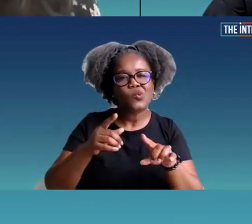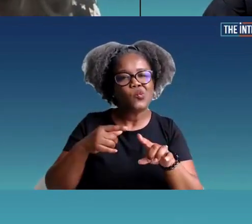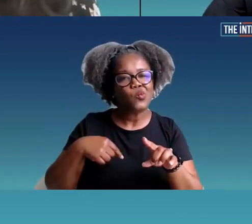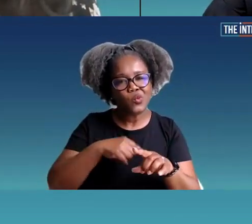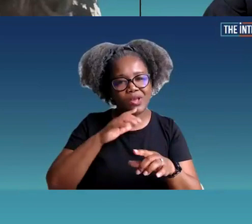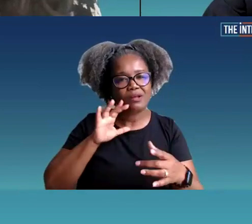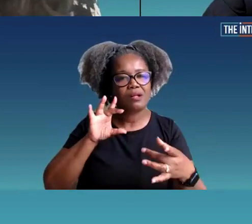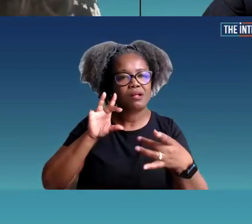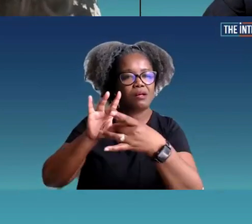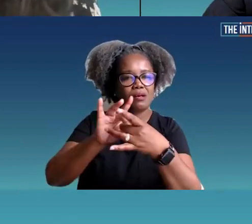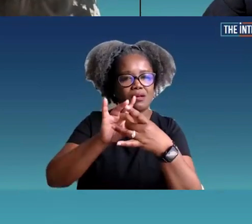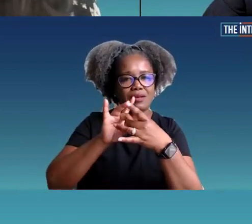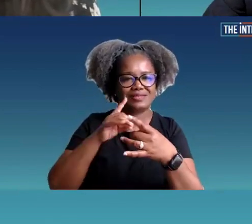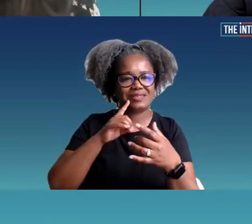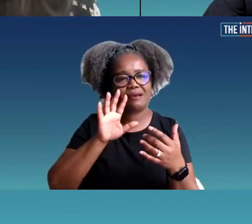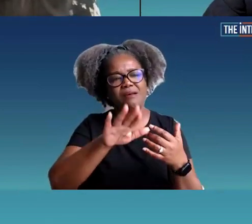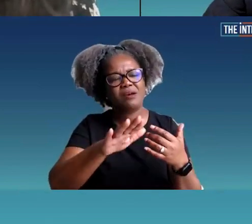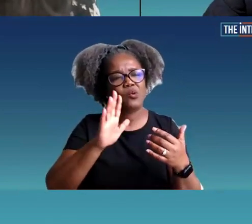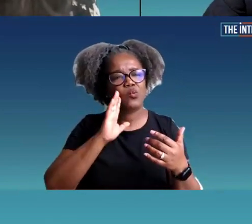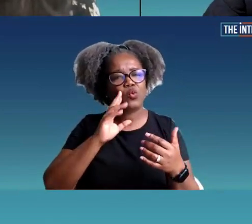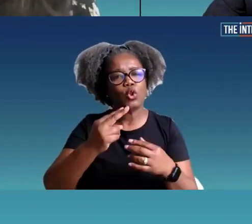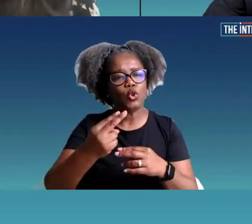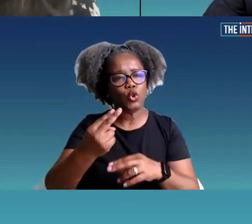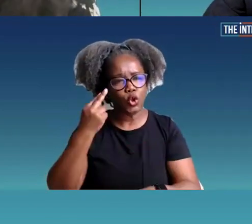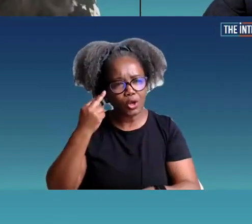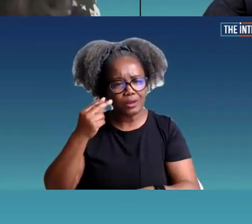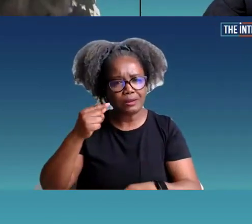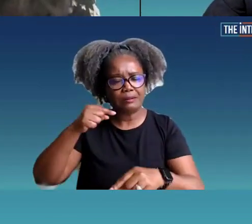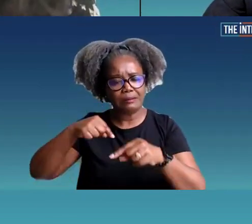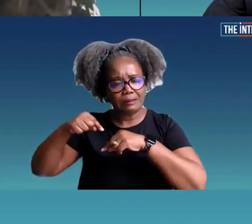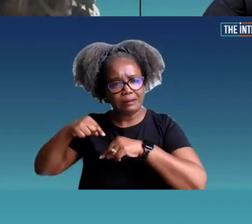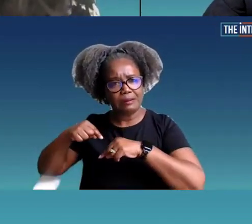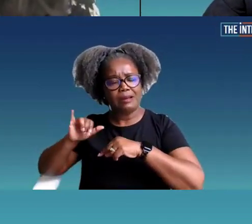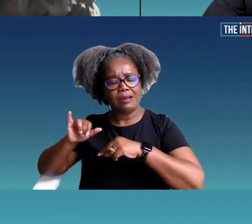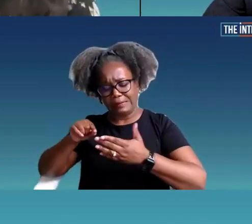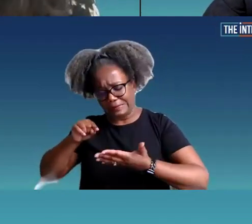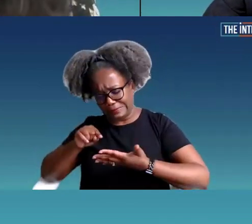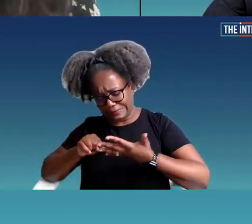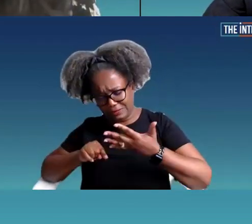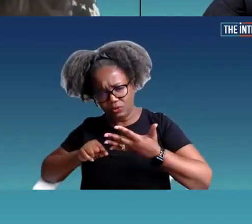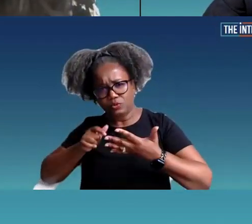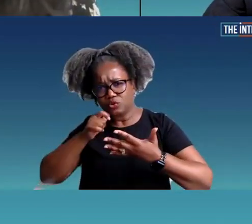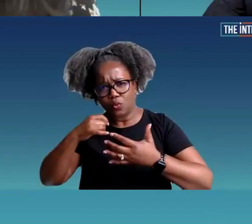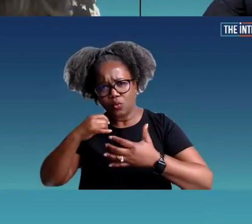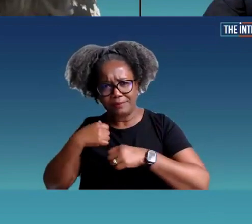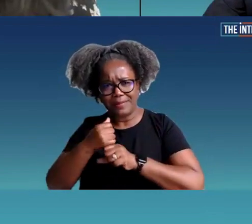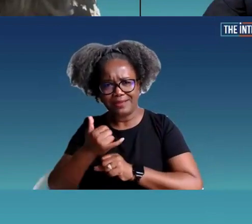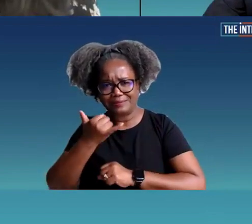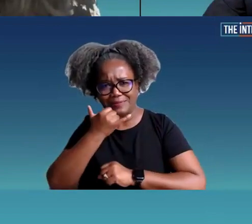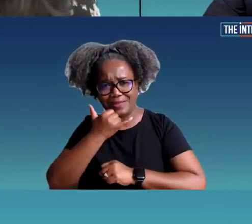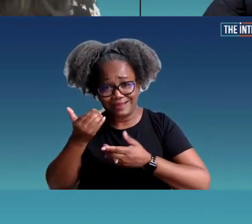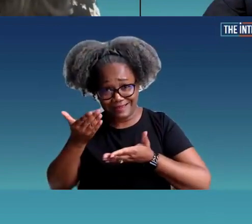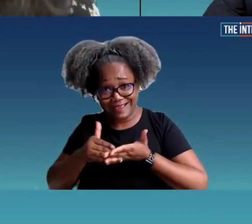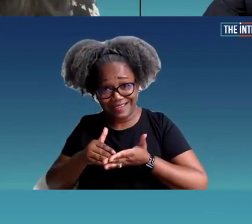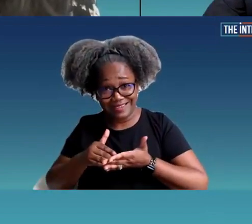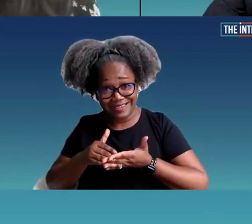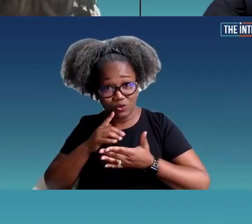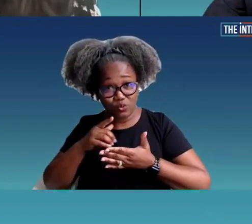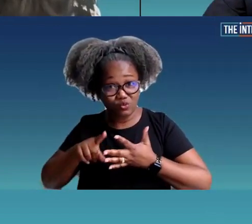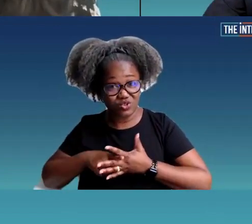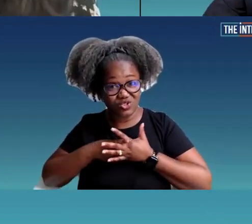mistakes again. But right now, moving forward, we are starting over, and everyone has an opportunity